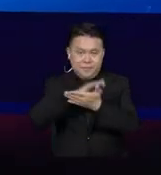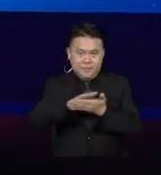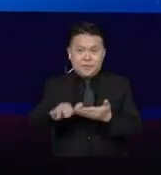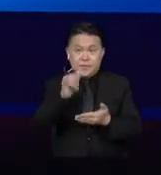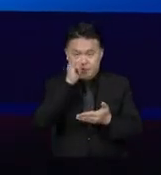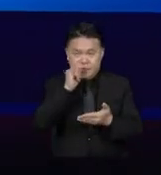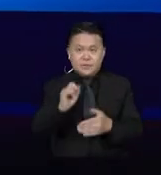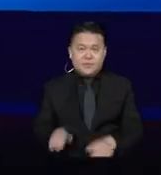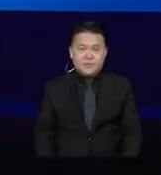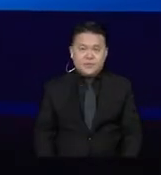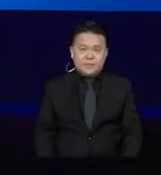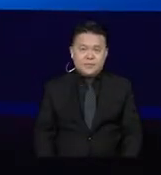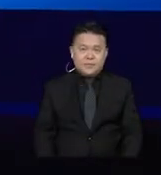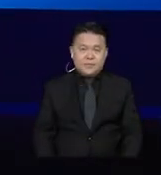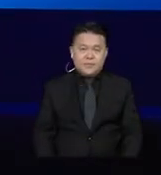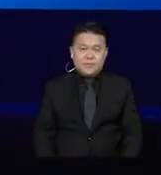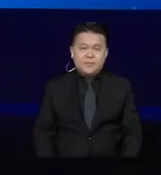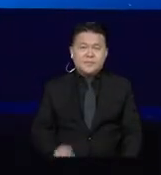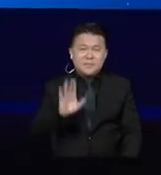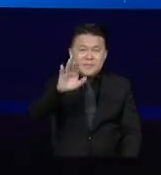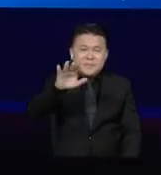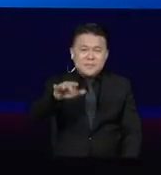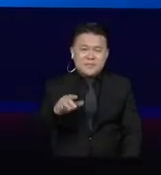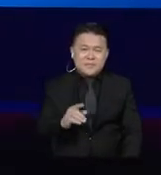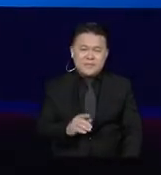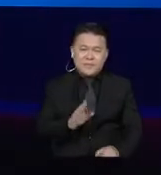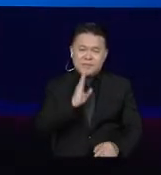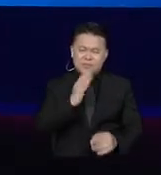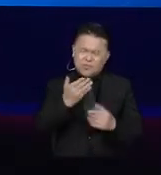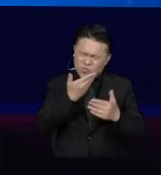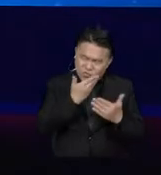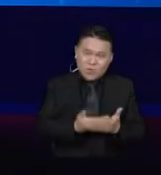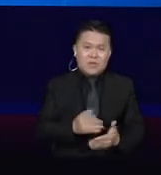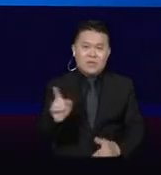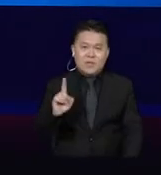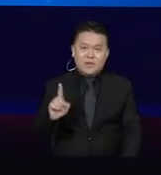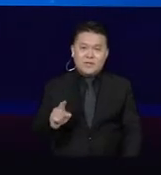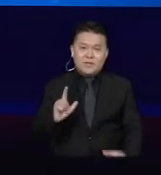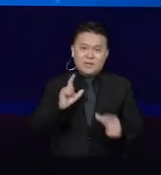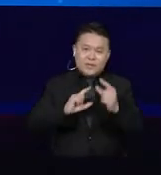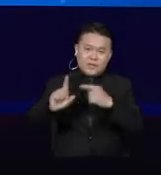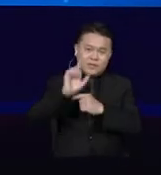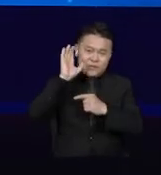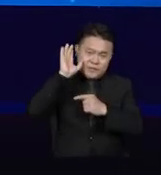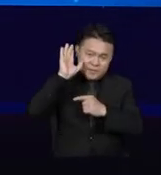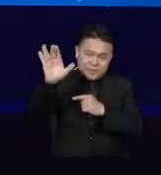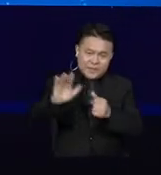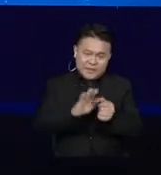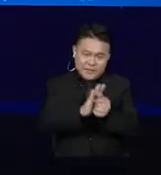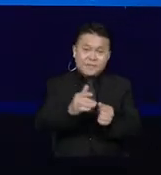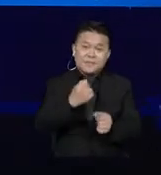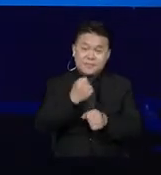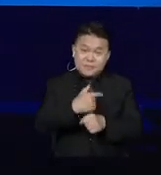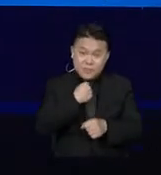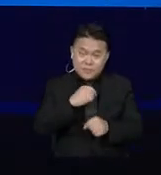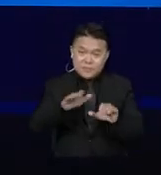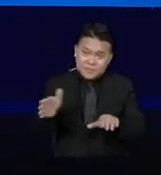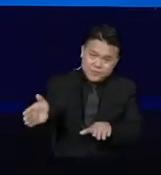can't emphasize enough, if we want to have a friendlier future, then start making friends with people you disagree